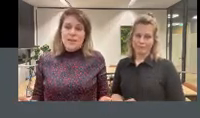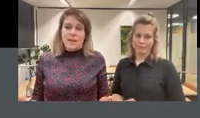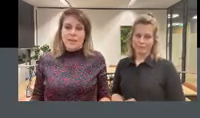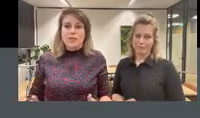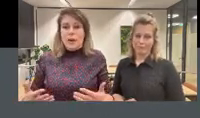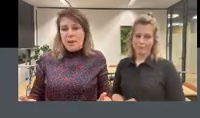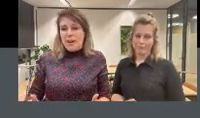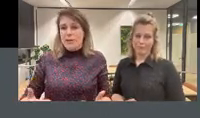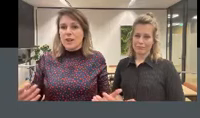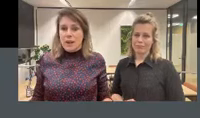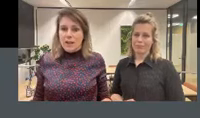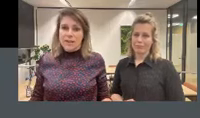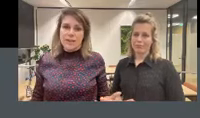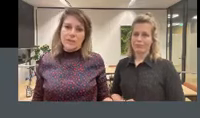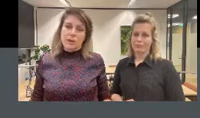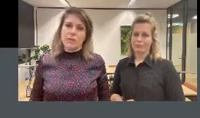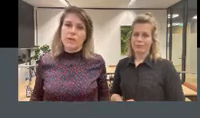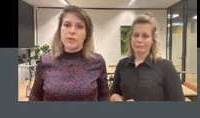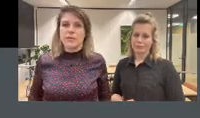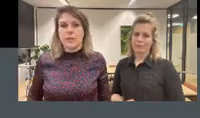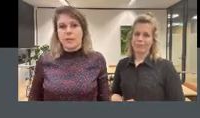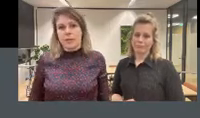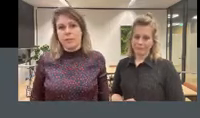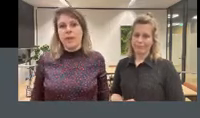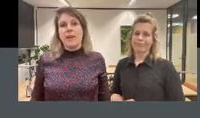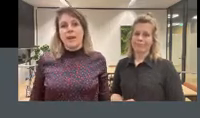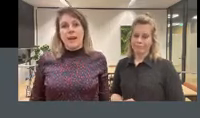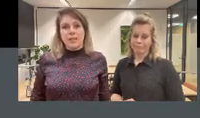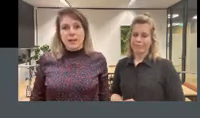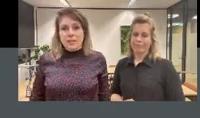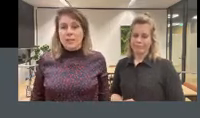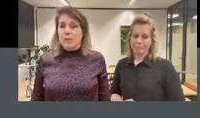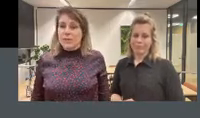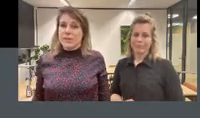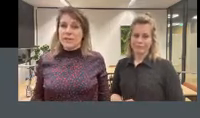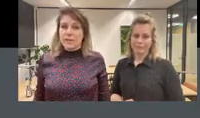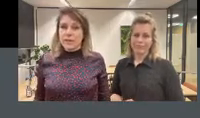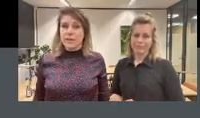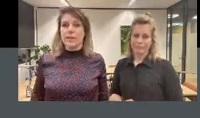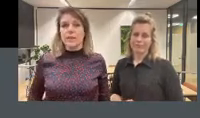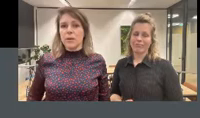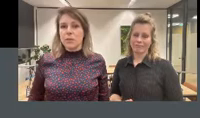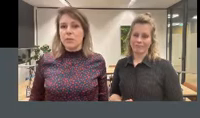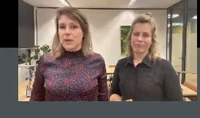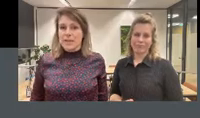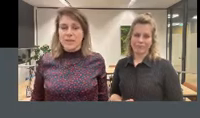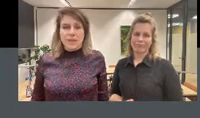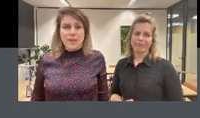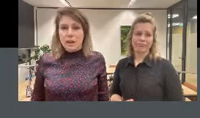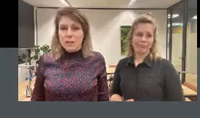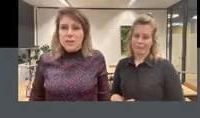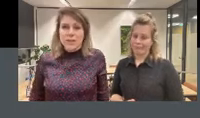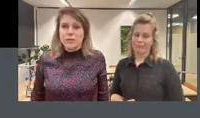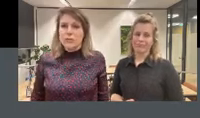Adolescents drop out a lot in trauma-focused treatment. As a consequence, a significant number of